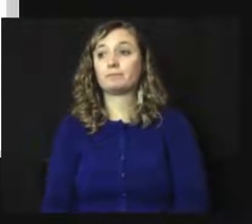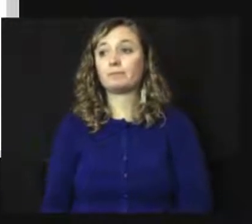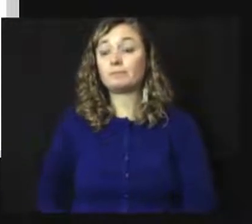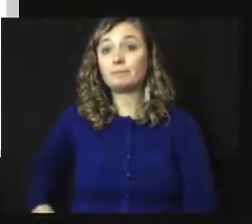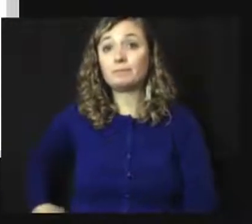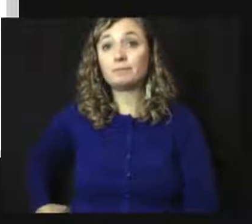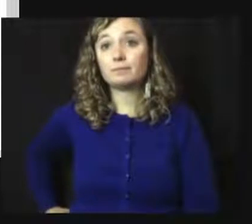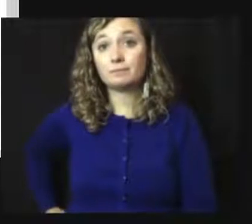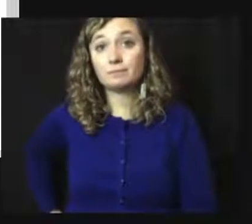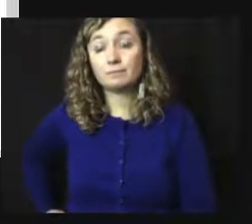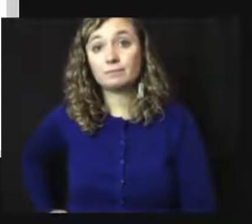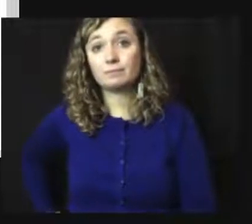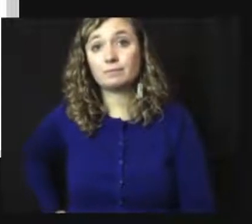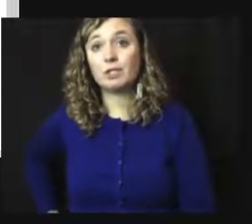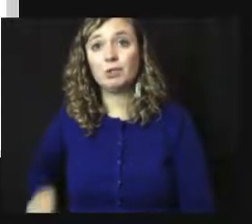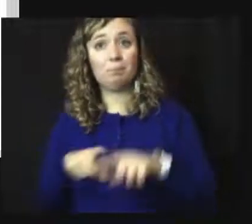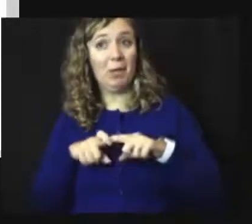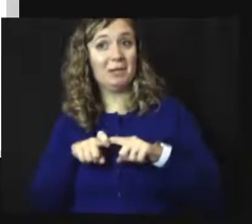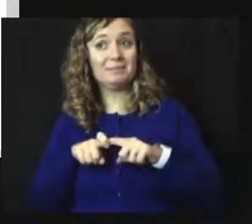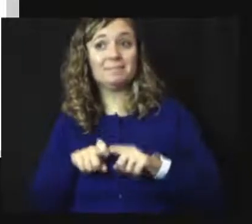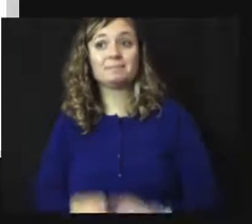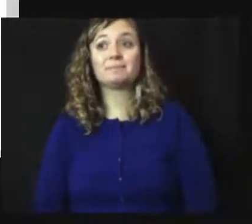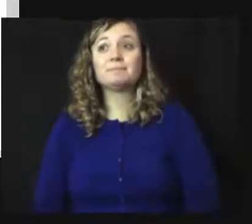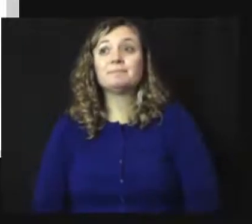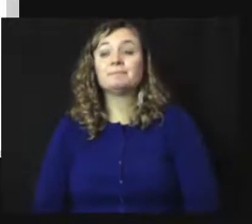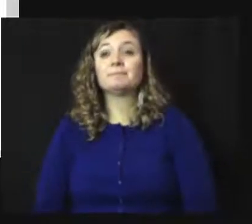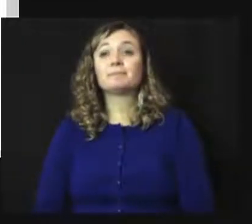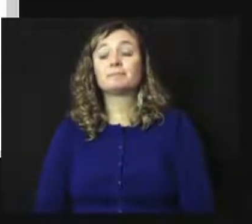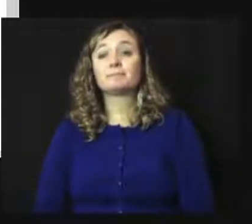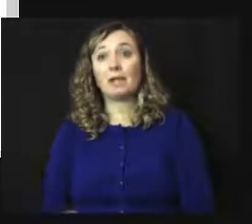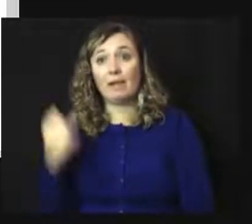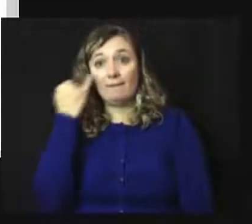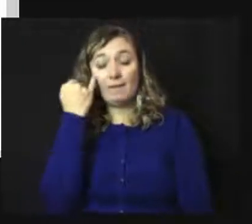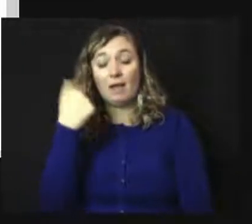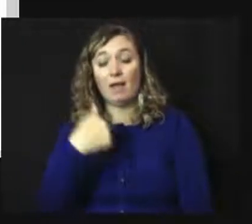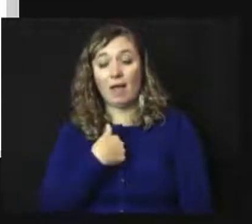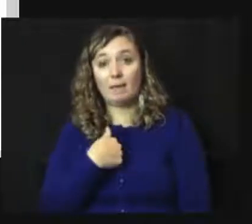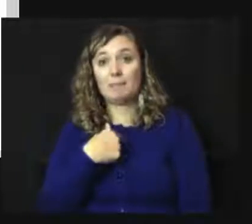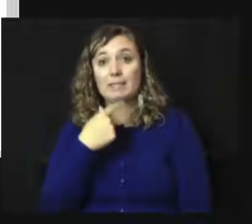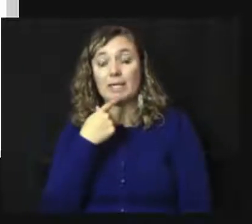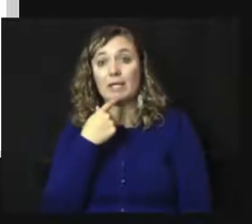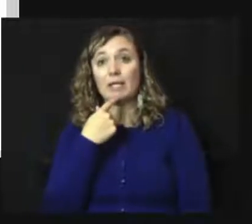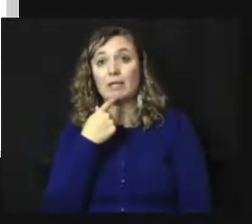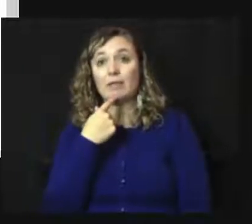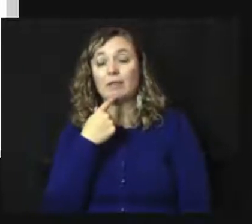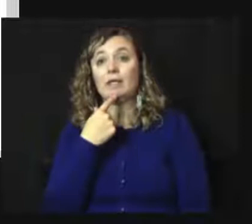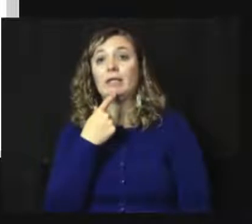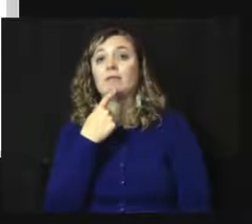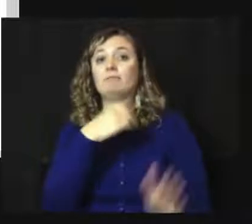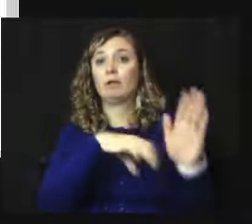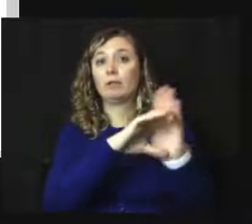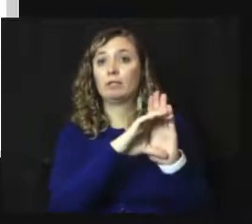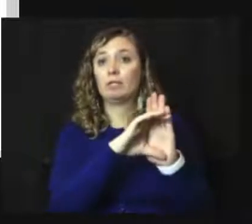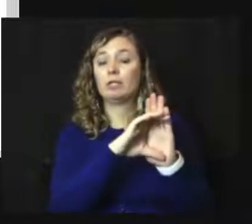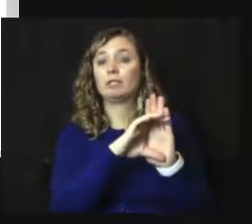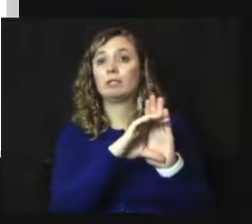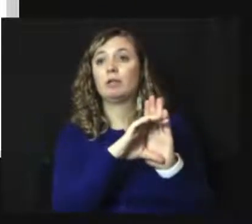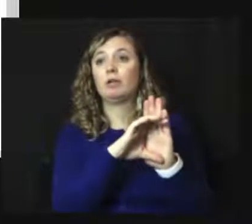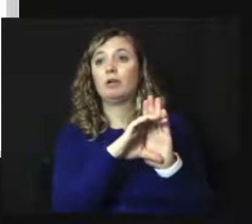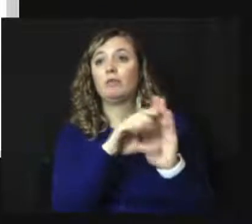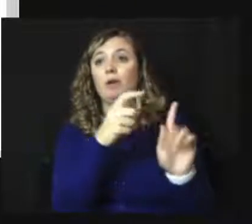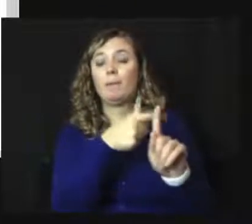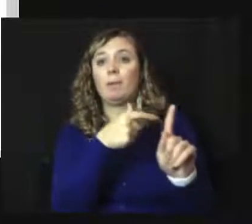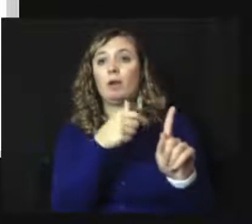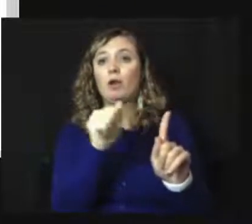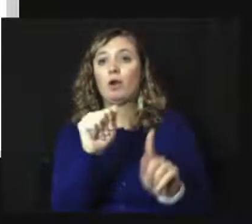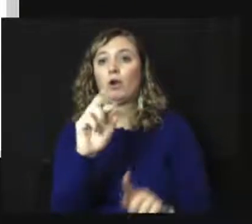So let's pause then. If I'm saying that the traits of these archetypes are traits that autistic